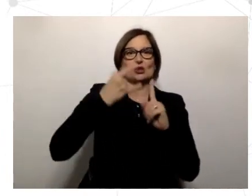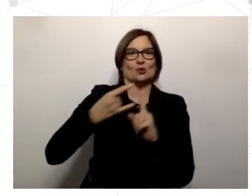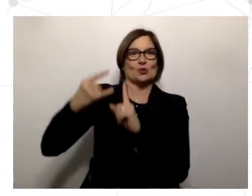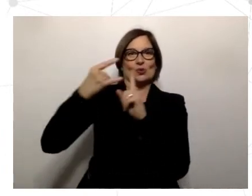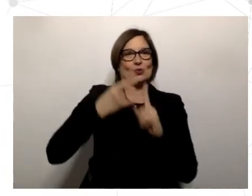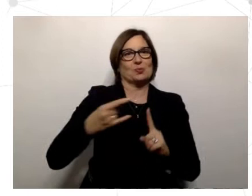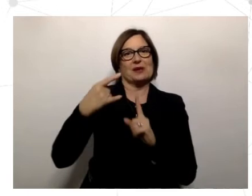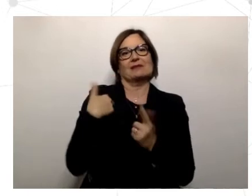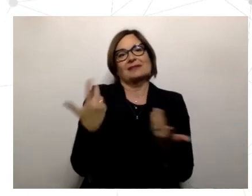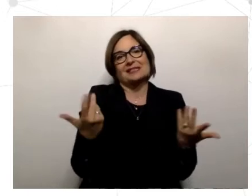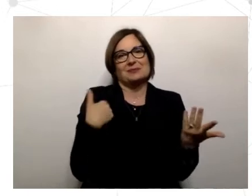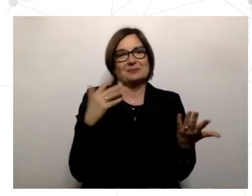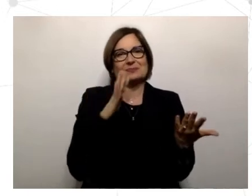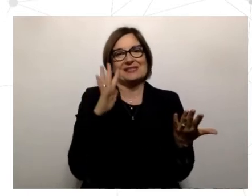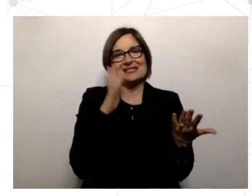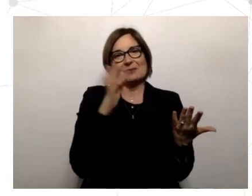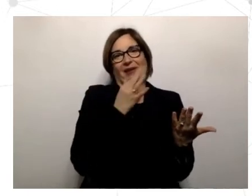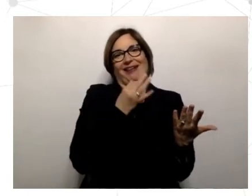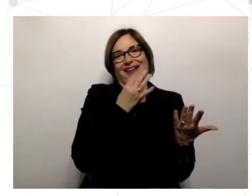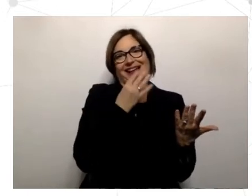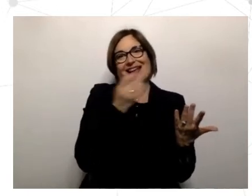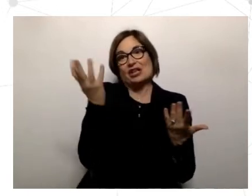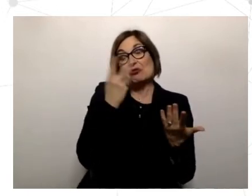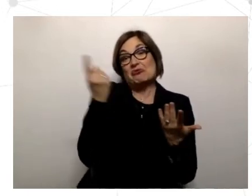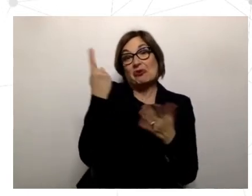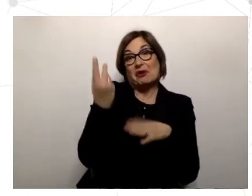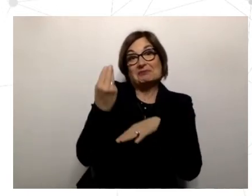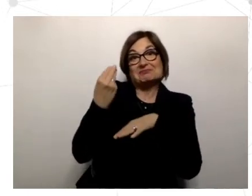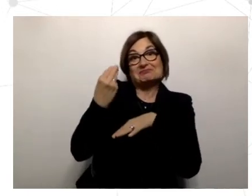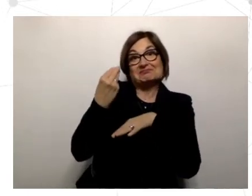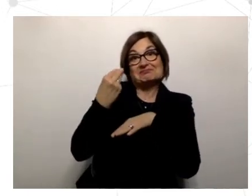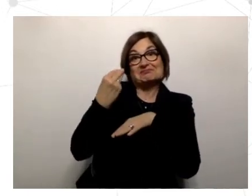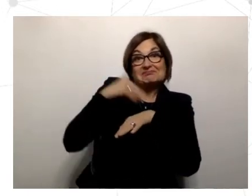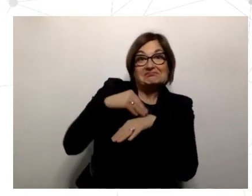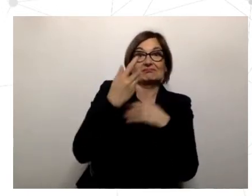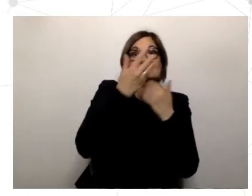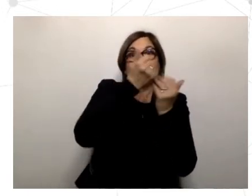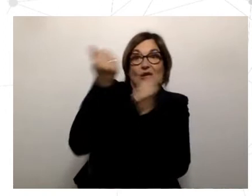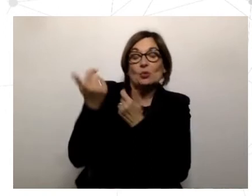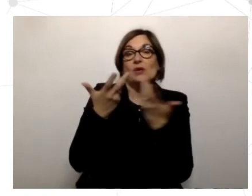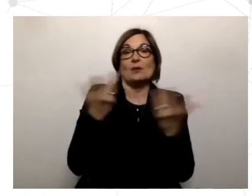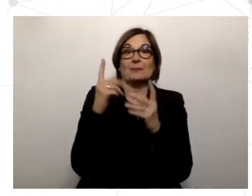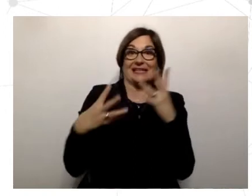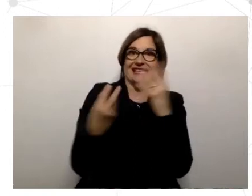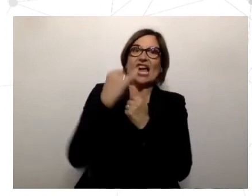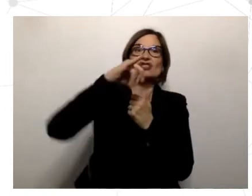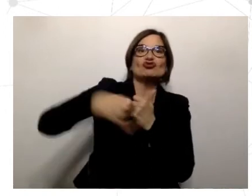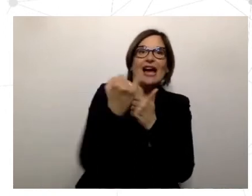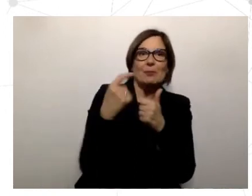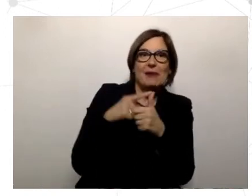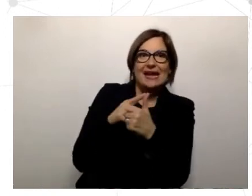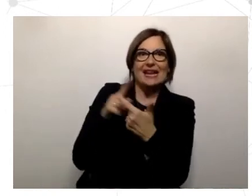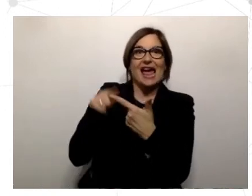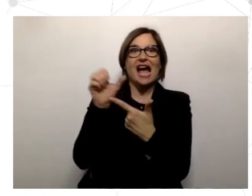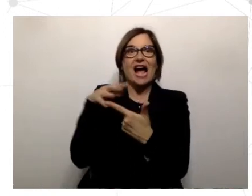mi sembrerebbe carino se lui volesse anche fare un saluto, perché insieme a Jarnail sono i